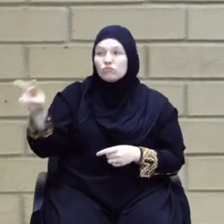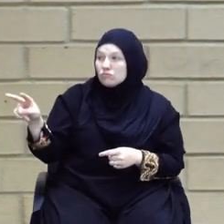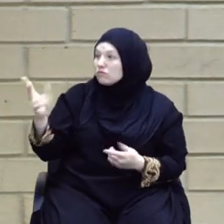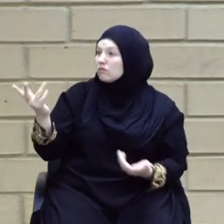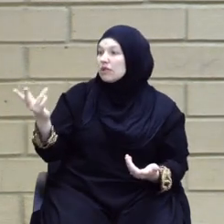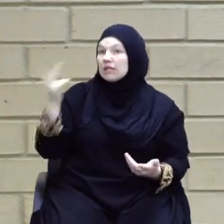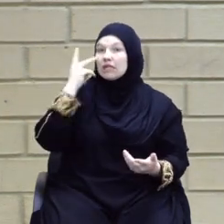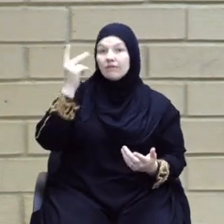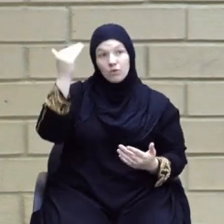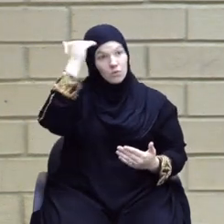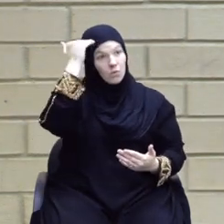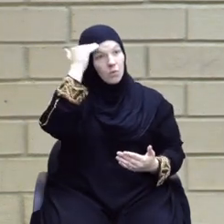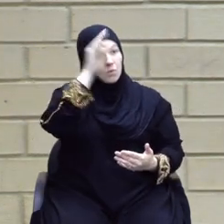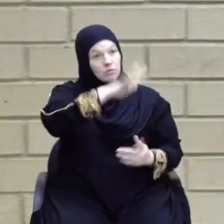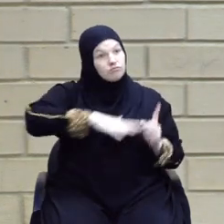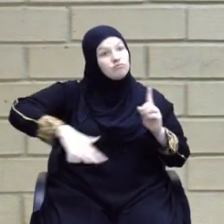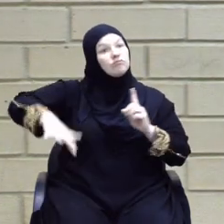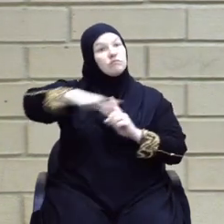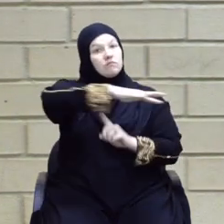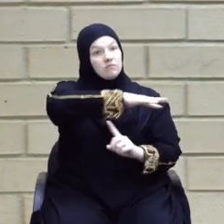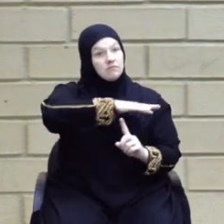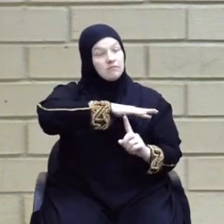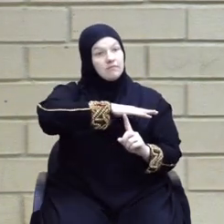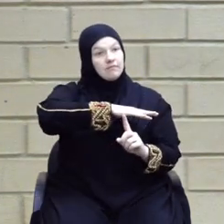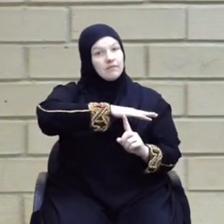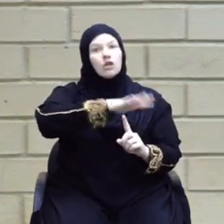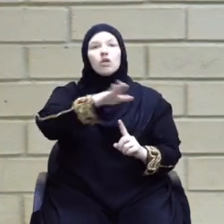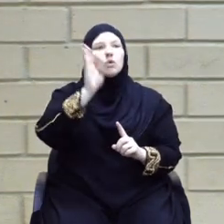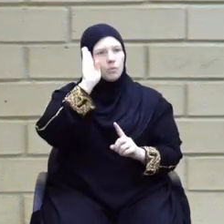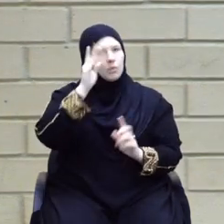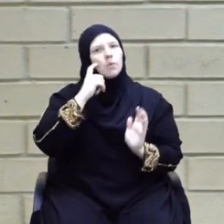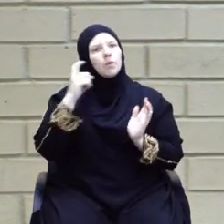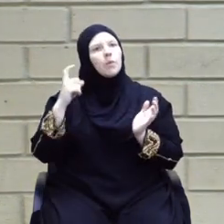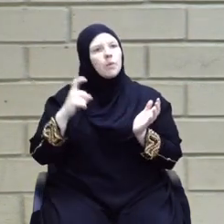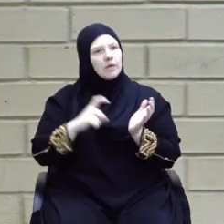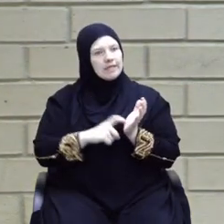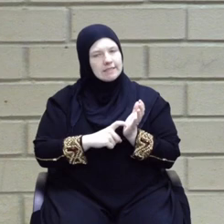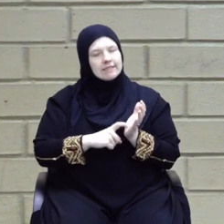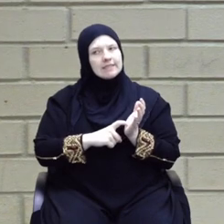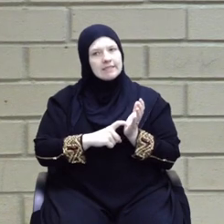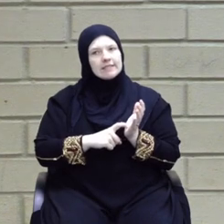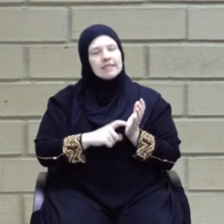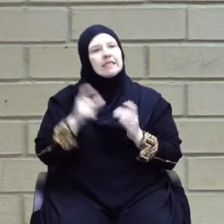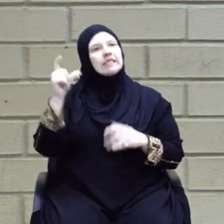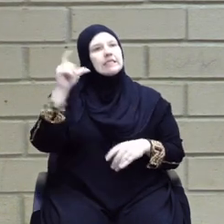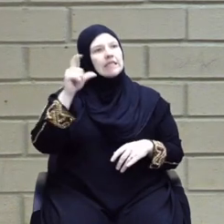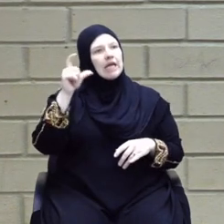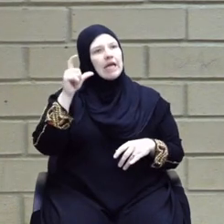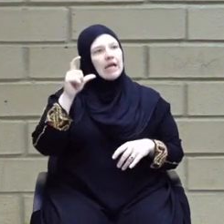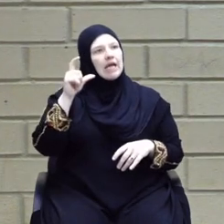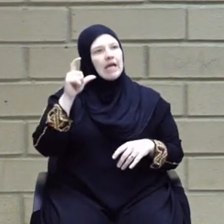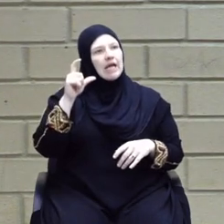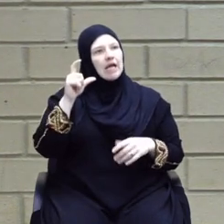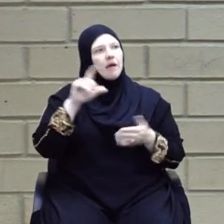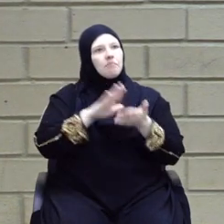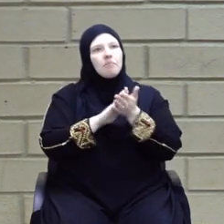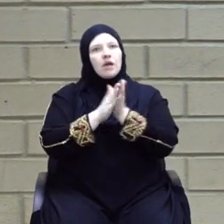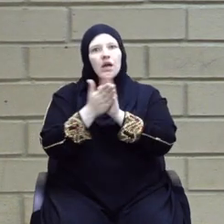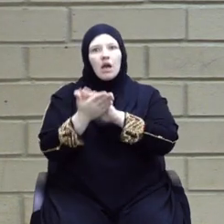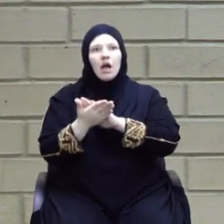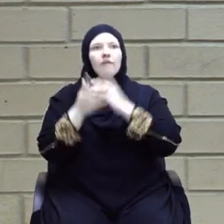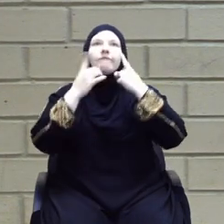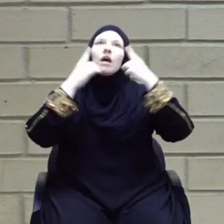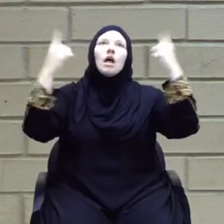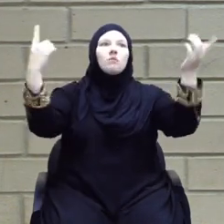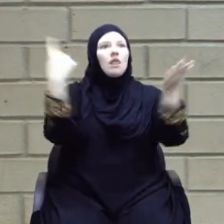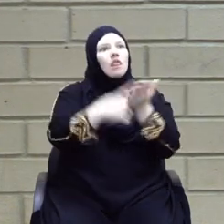if you are aware of your surroundings, you will notice that Islam became a matter of debate,